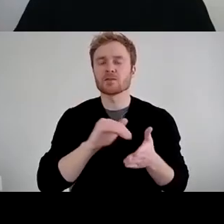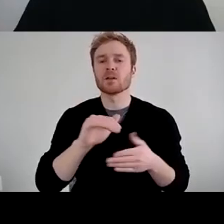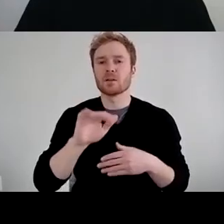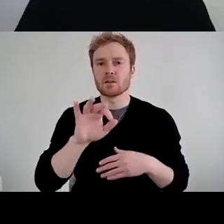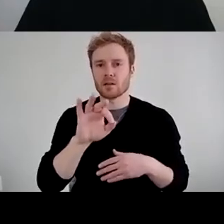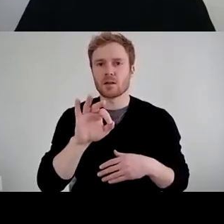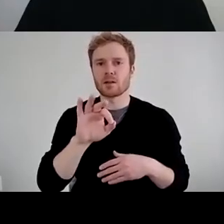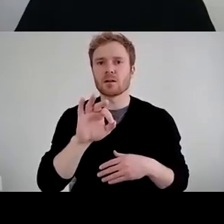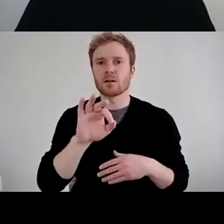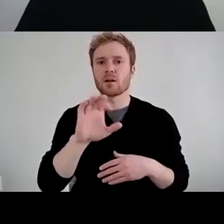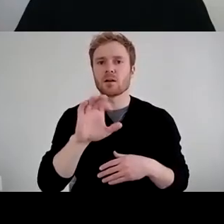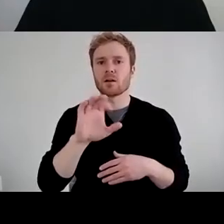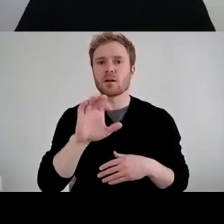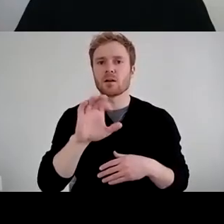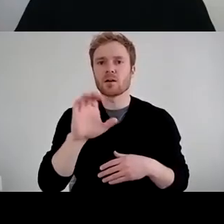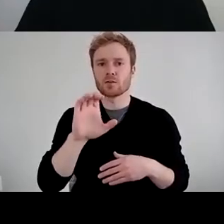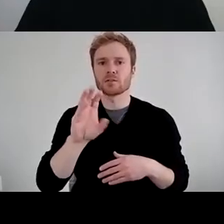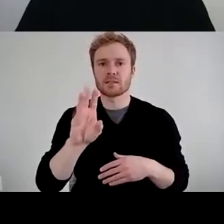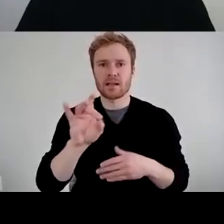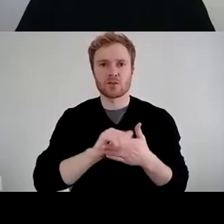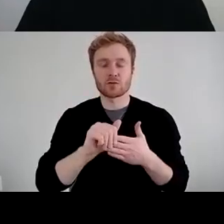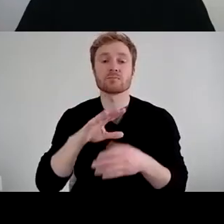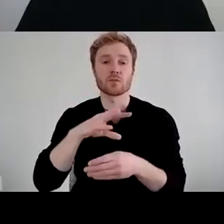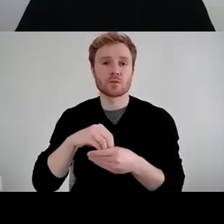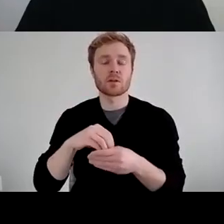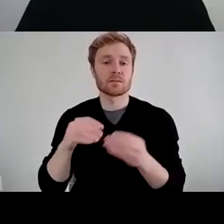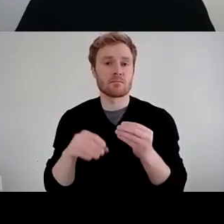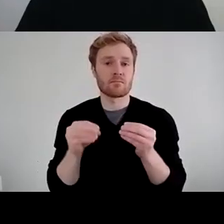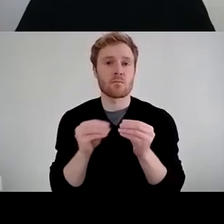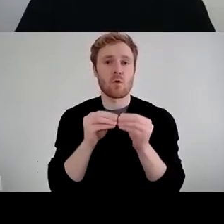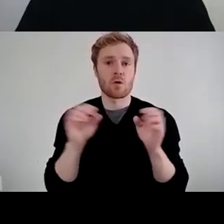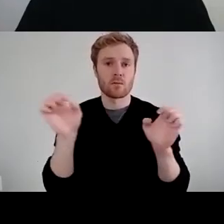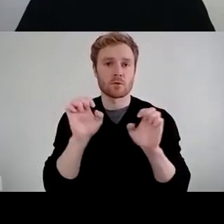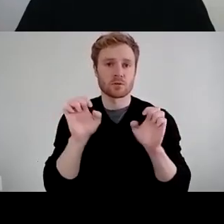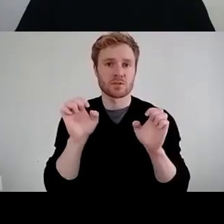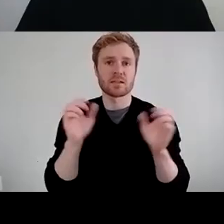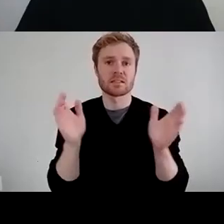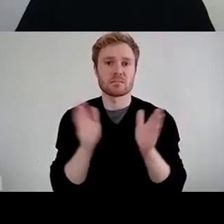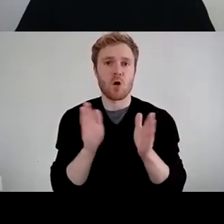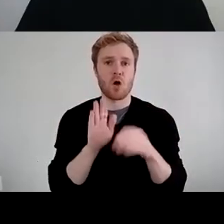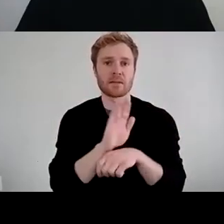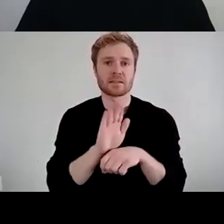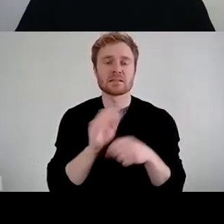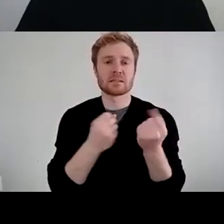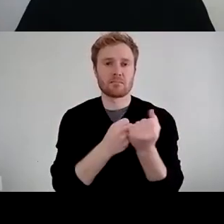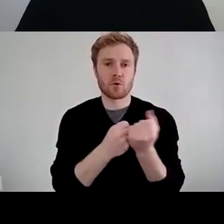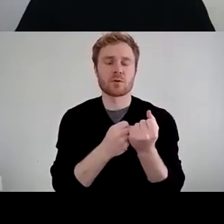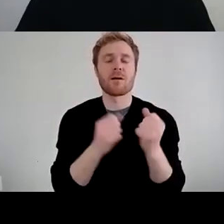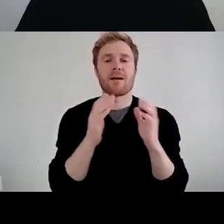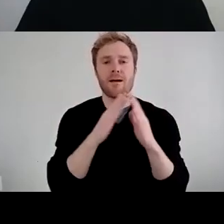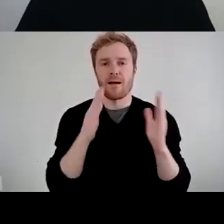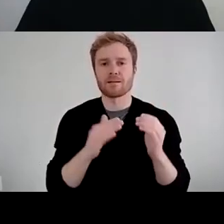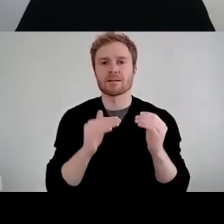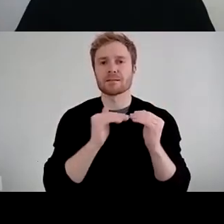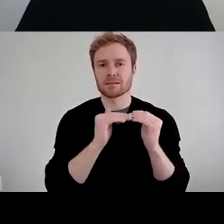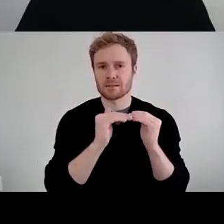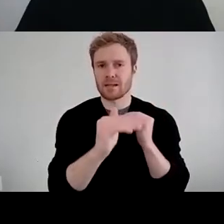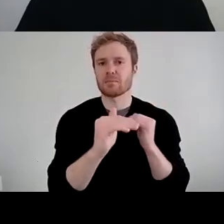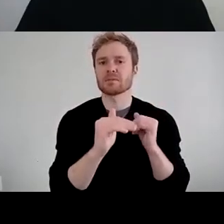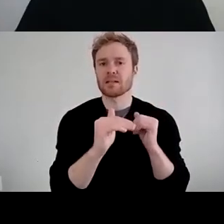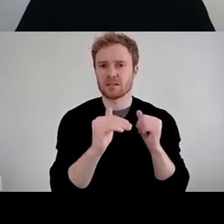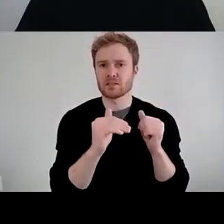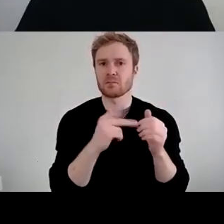the URA for the performance of certain work in connection with the 2019-2020 CDBG program and providing for the payment of